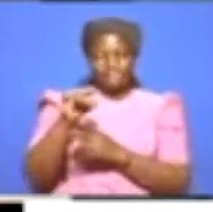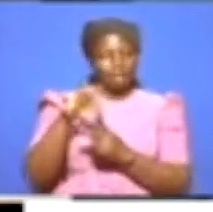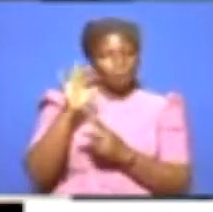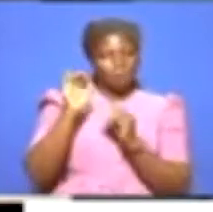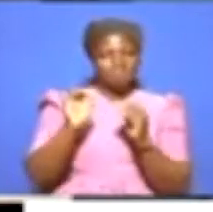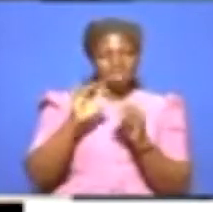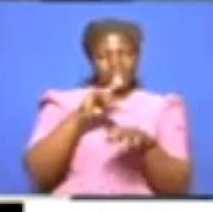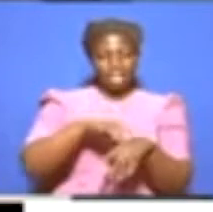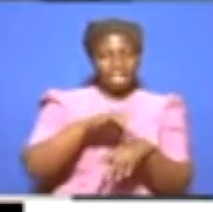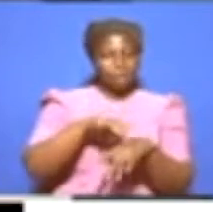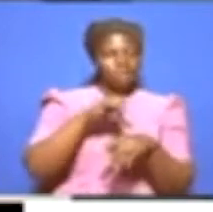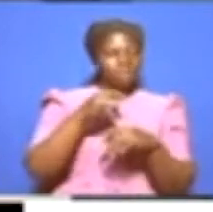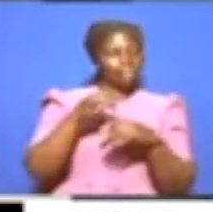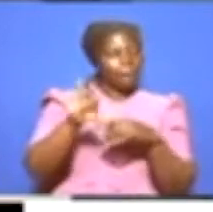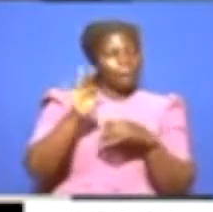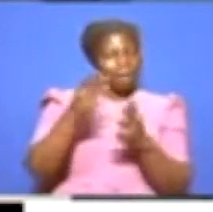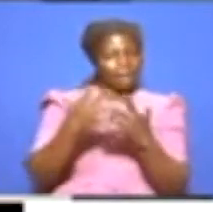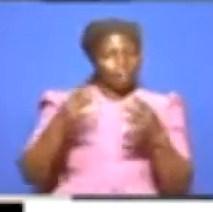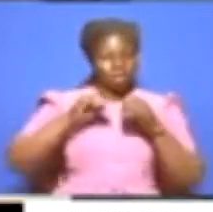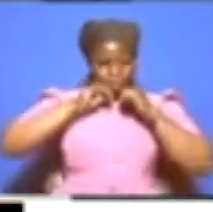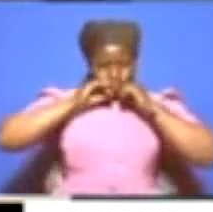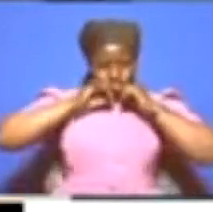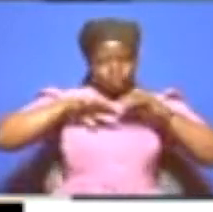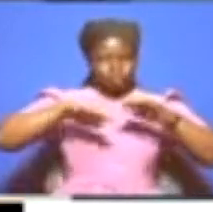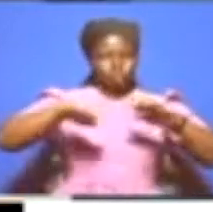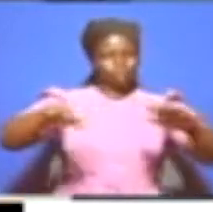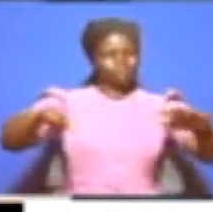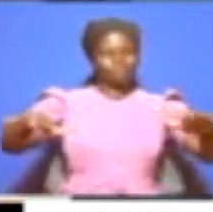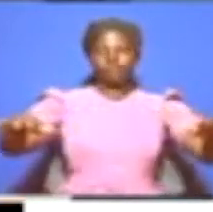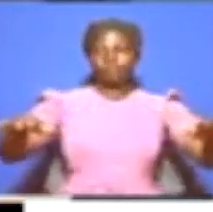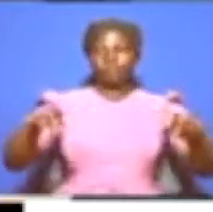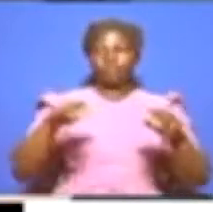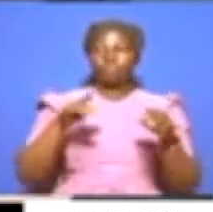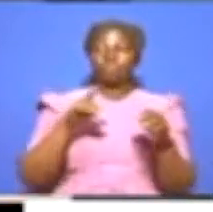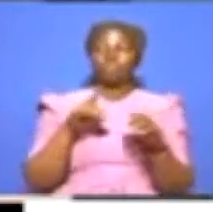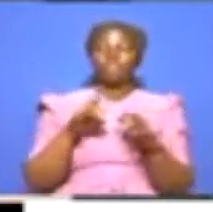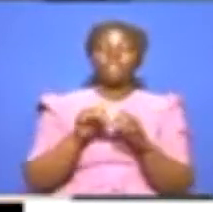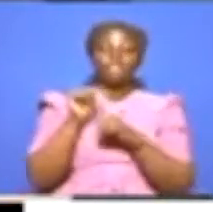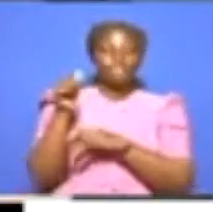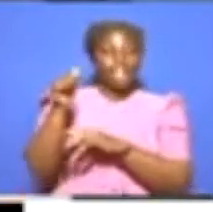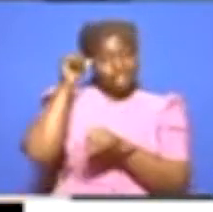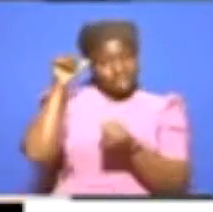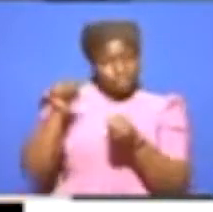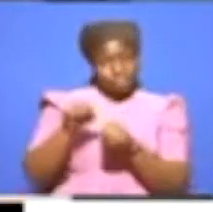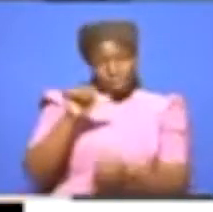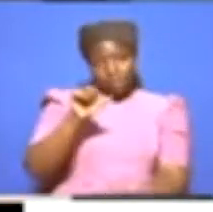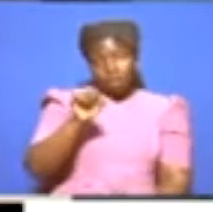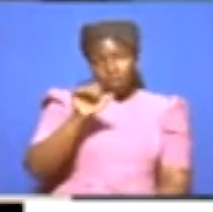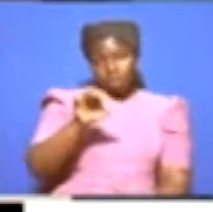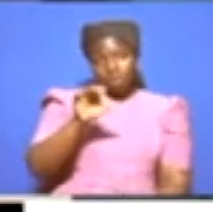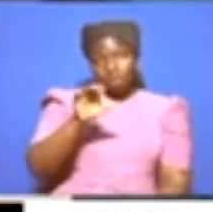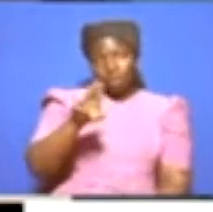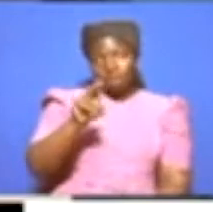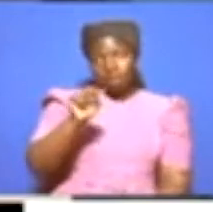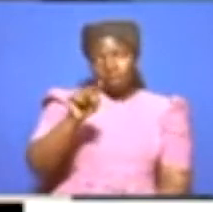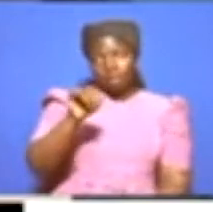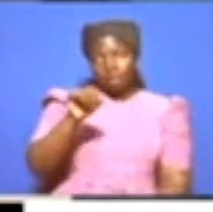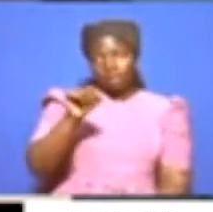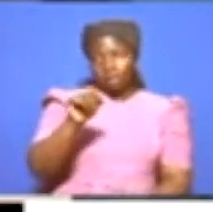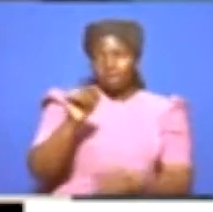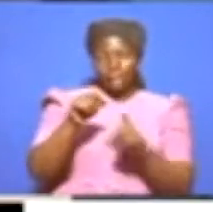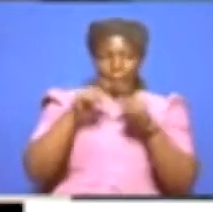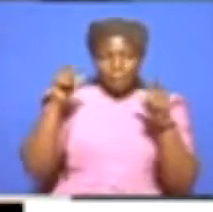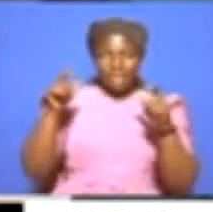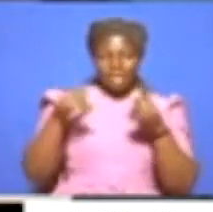very countrywide, and we go very far. Remember, Scouting is the largest youth organization in Africa, and